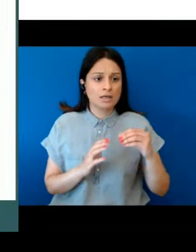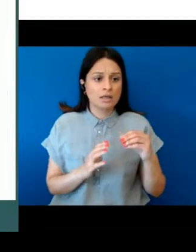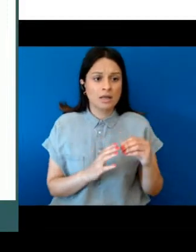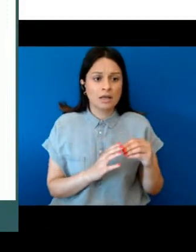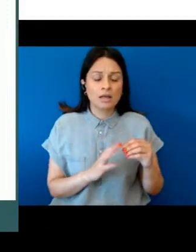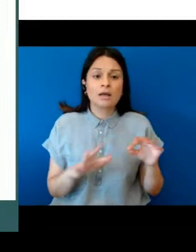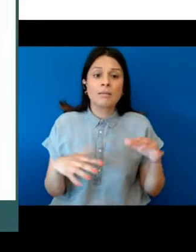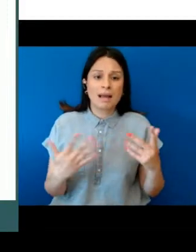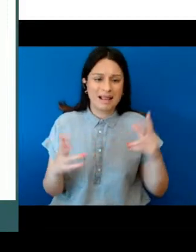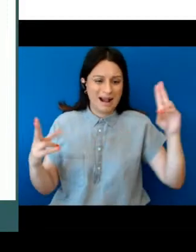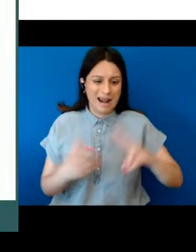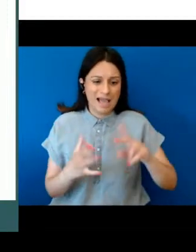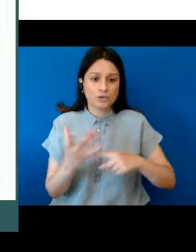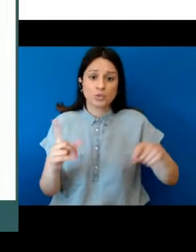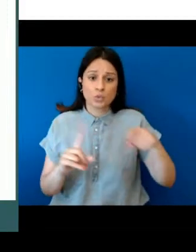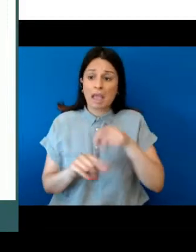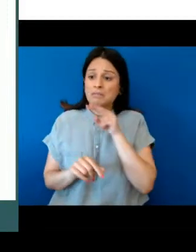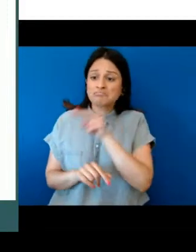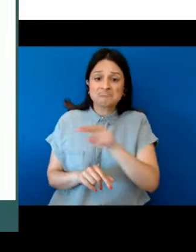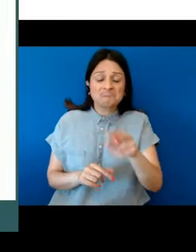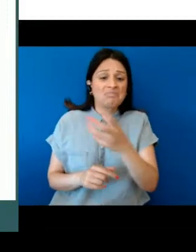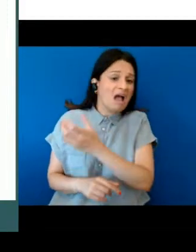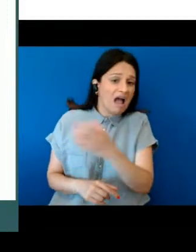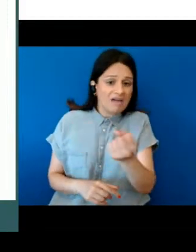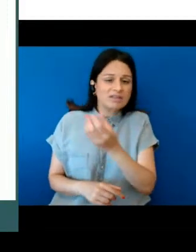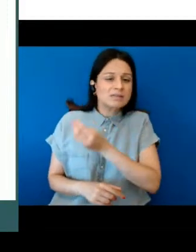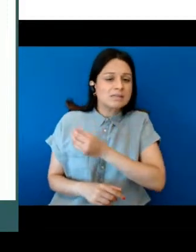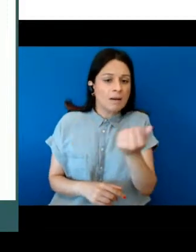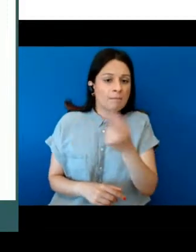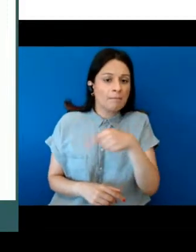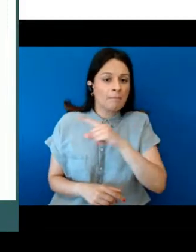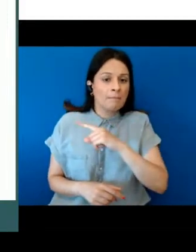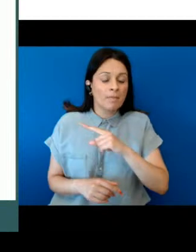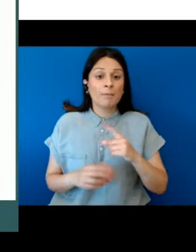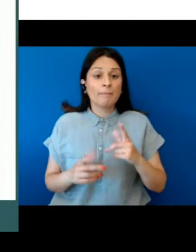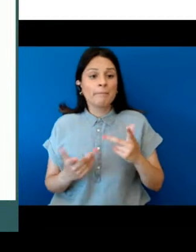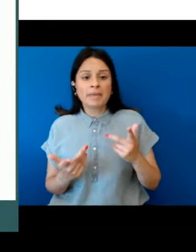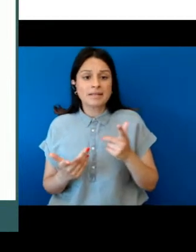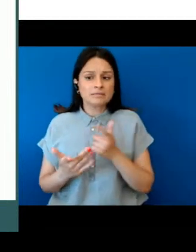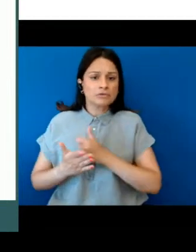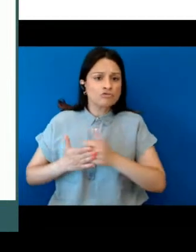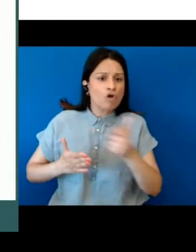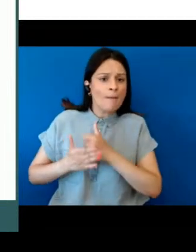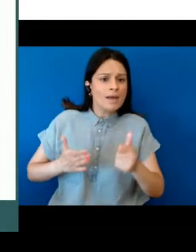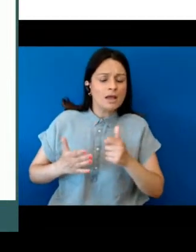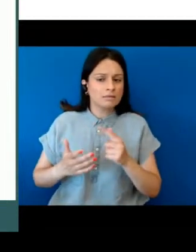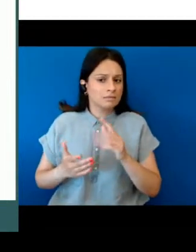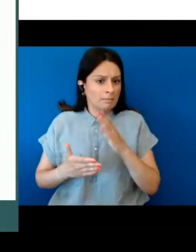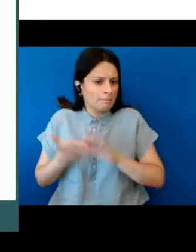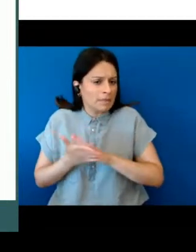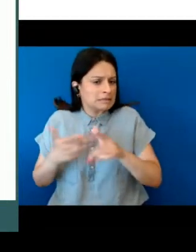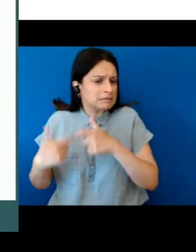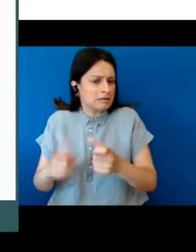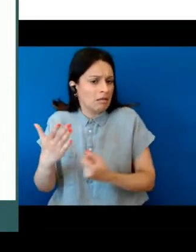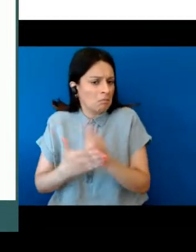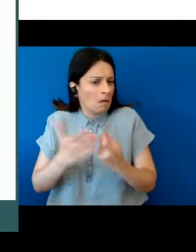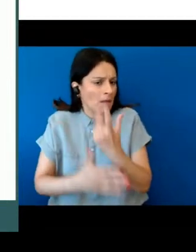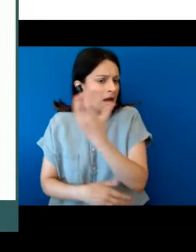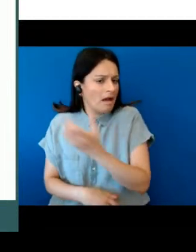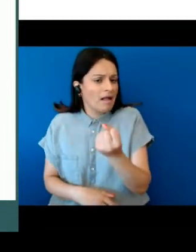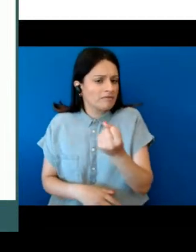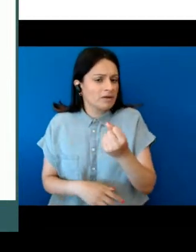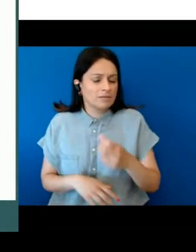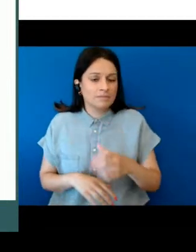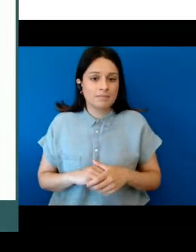seen. Just because it's less common doesn't mean it doesn't happen. It can be a